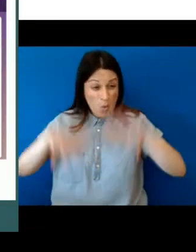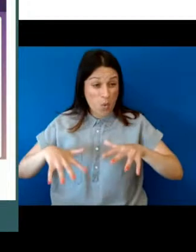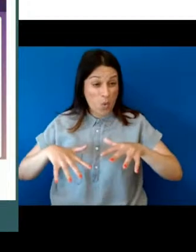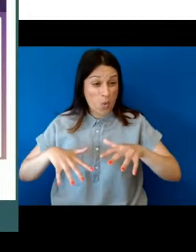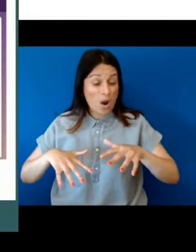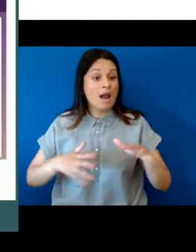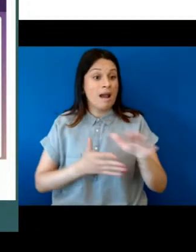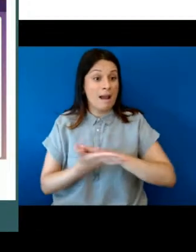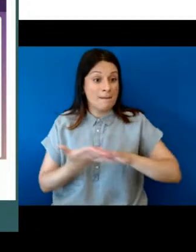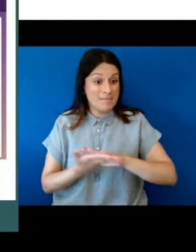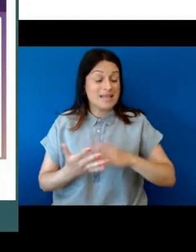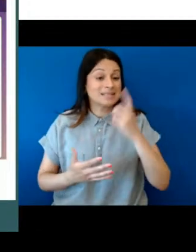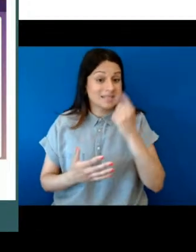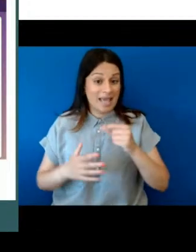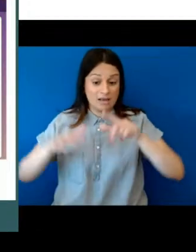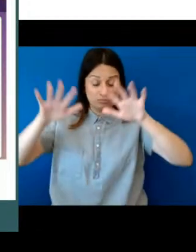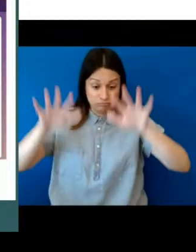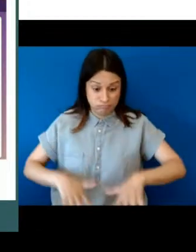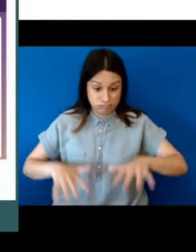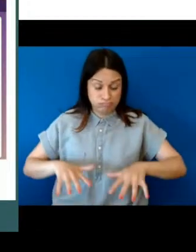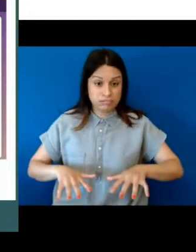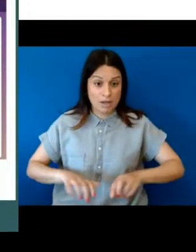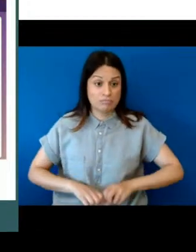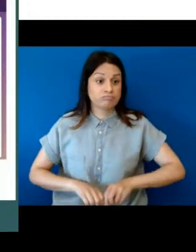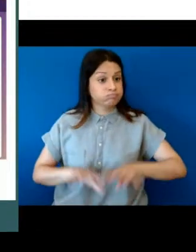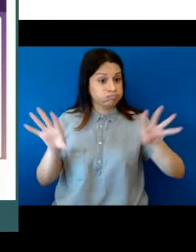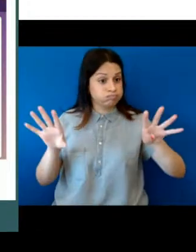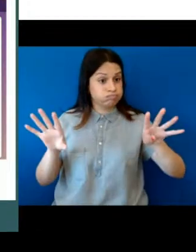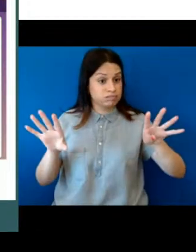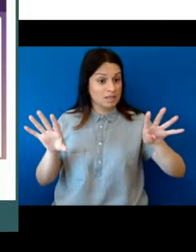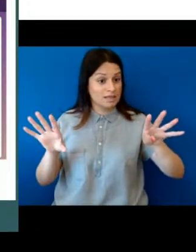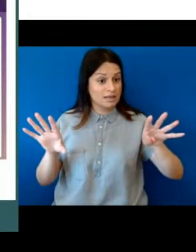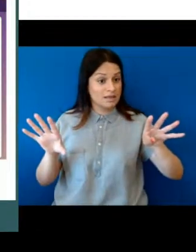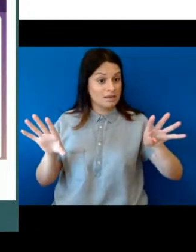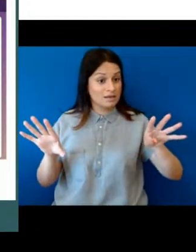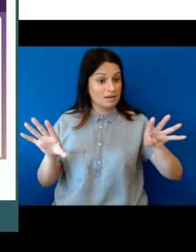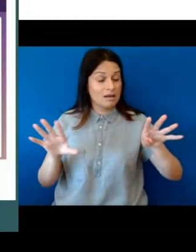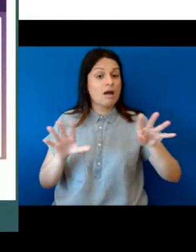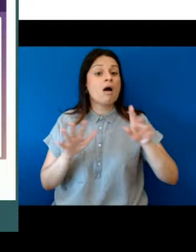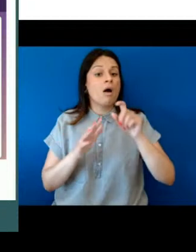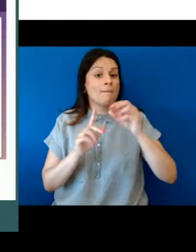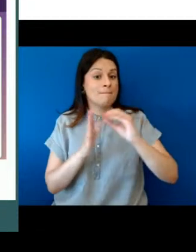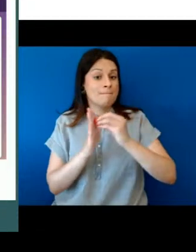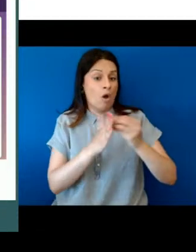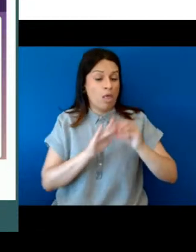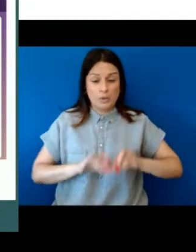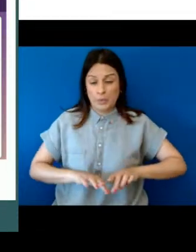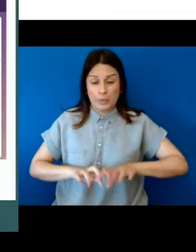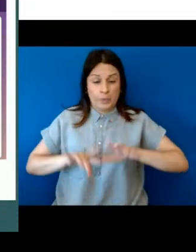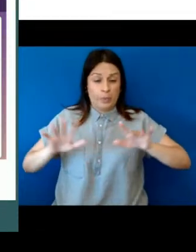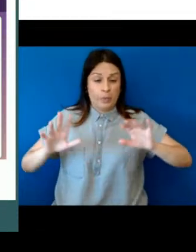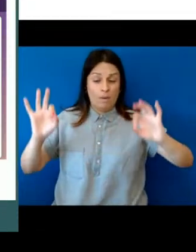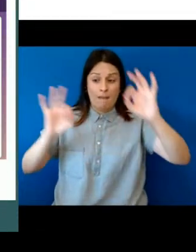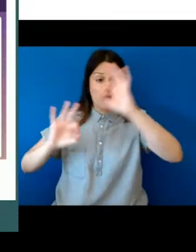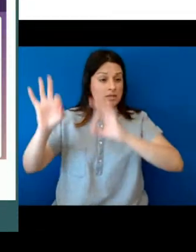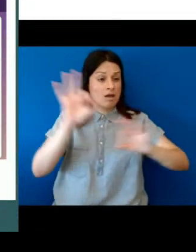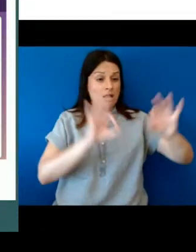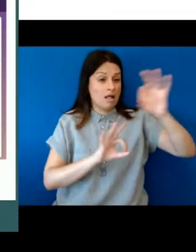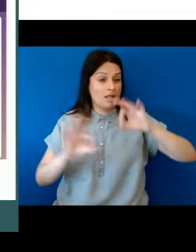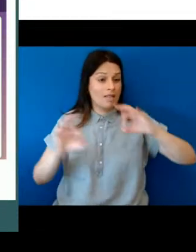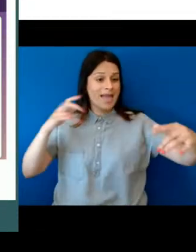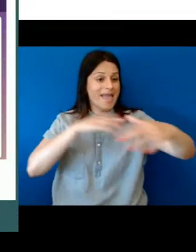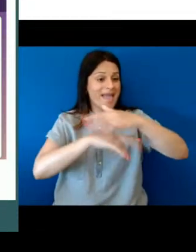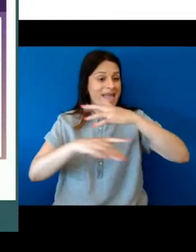down onto the ground and disperse pollen back into the atmosphere. So we just need to be careful around the times of